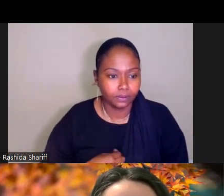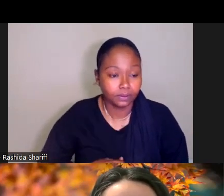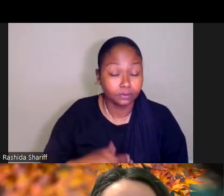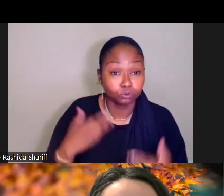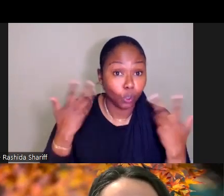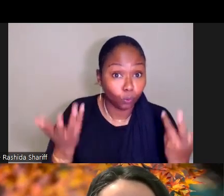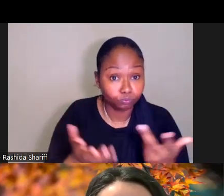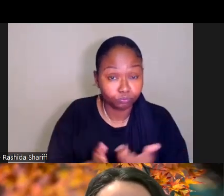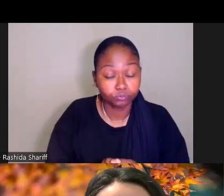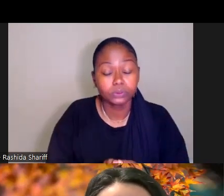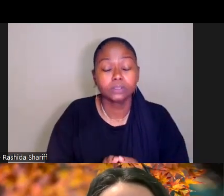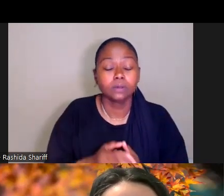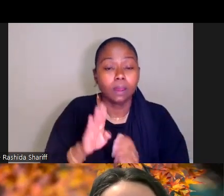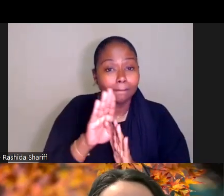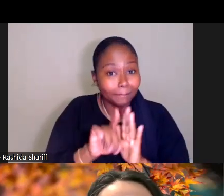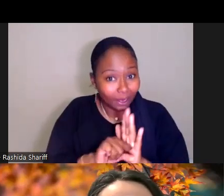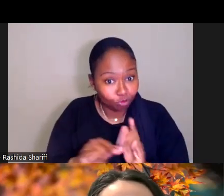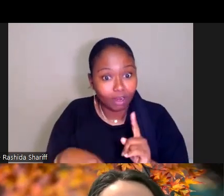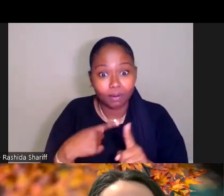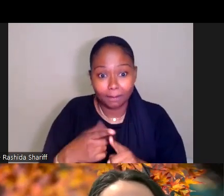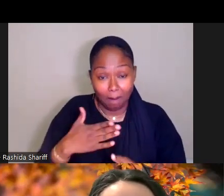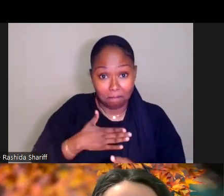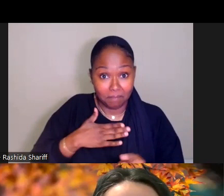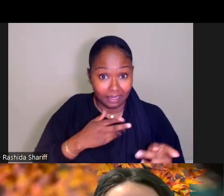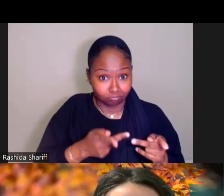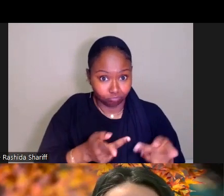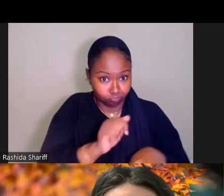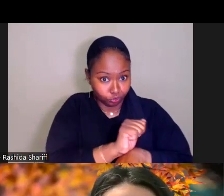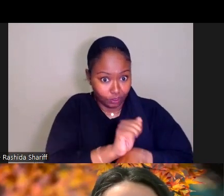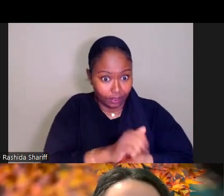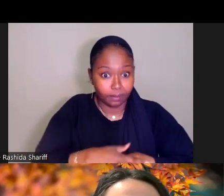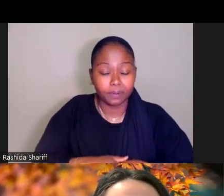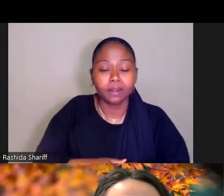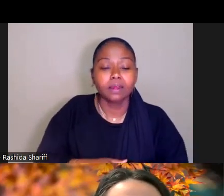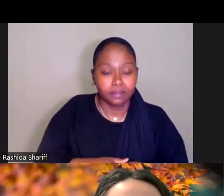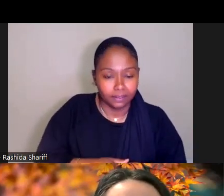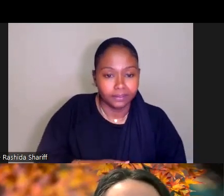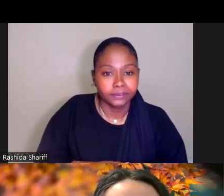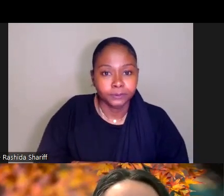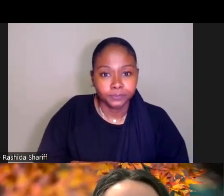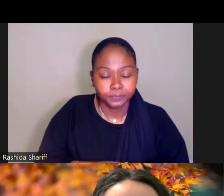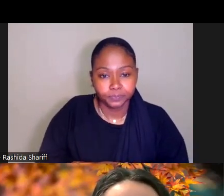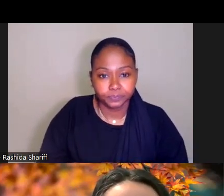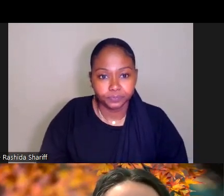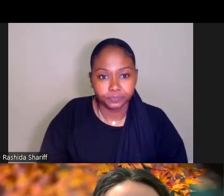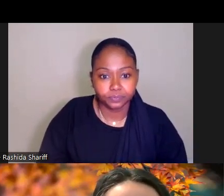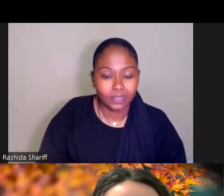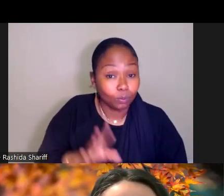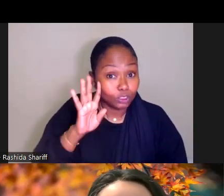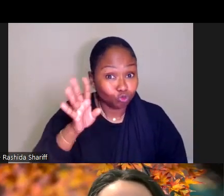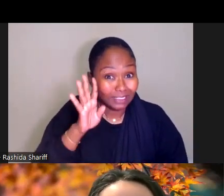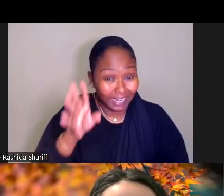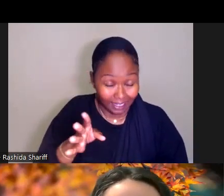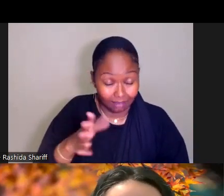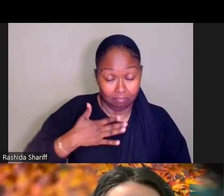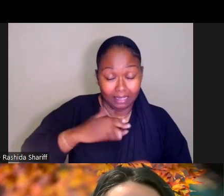So some background about the creation of my position. So my position as the State Public Guardian Liaison, it was created